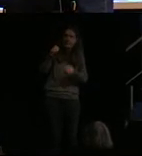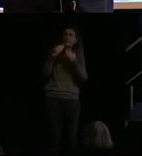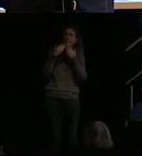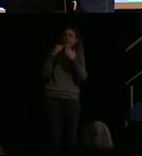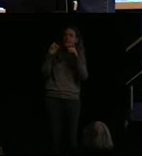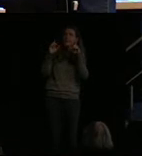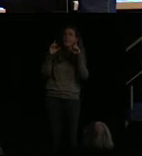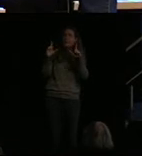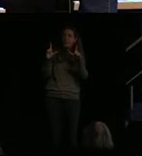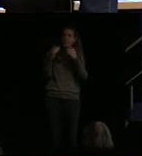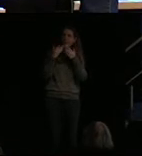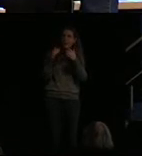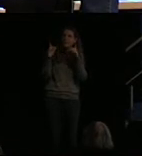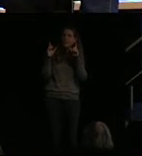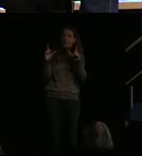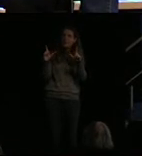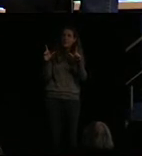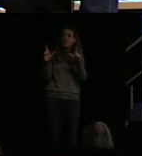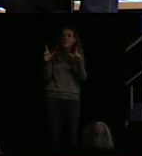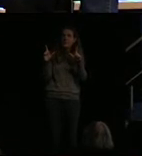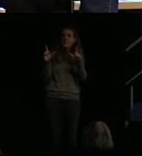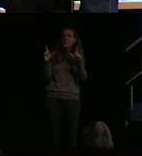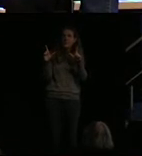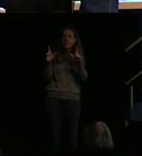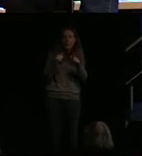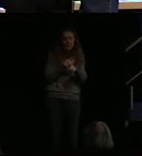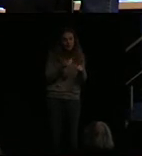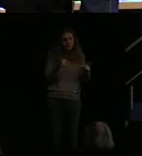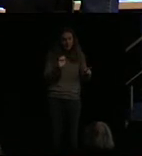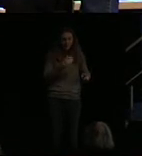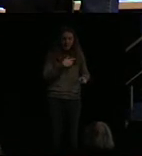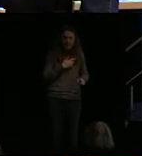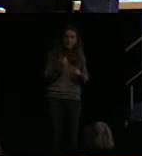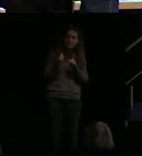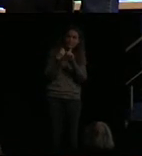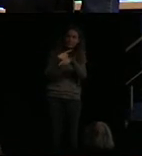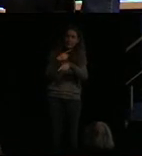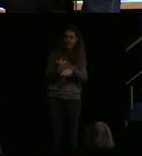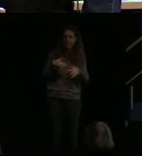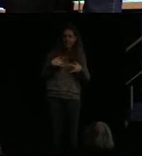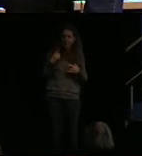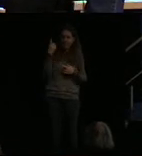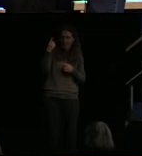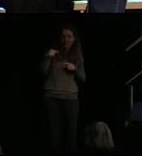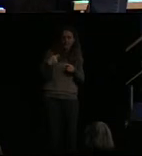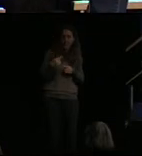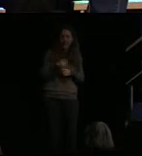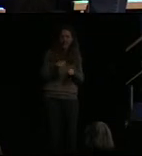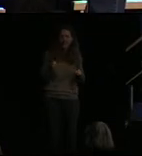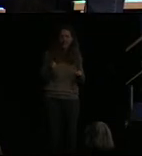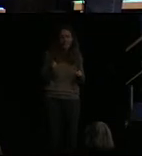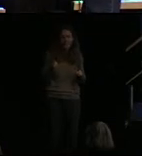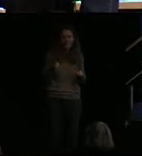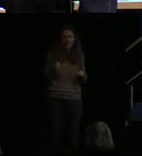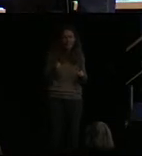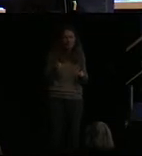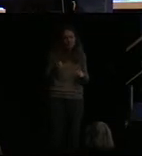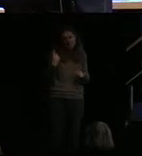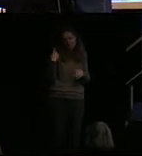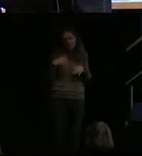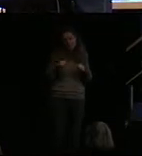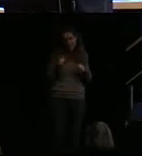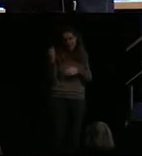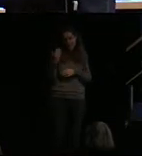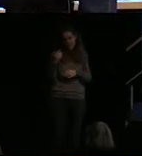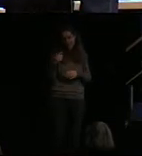Lord. Thank you, Lord. Just respond in your heart. If you know God has challenged you, even right back at the start where I said, if